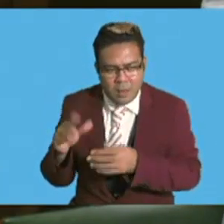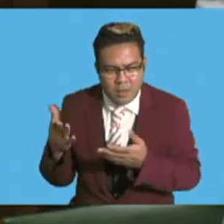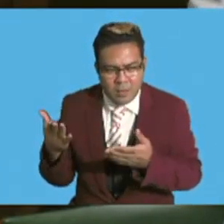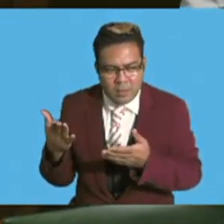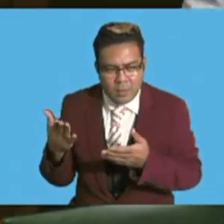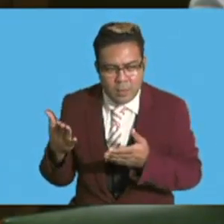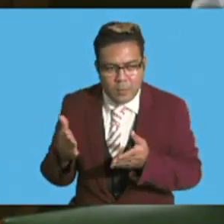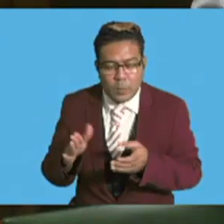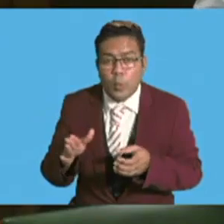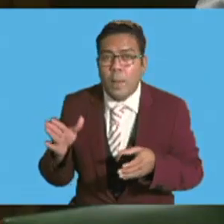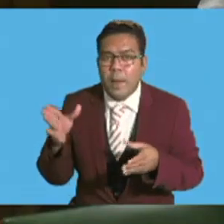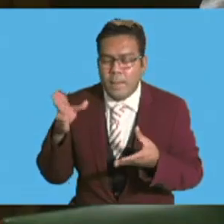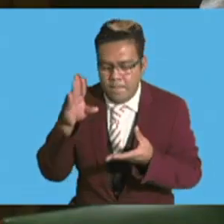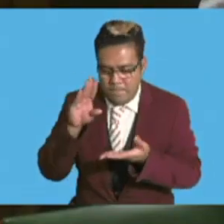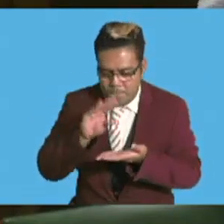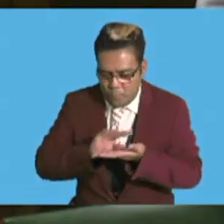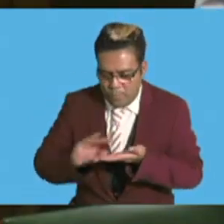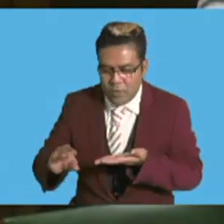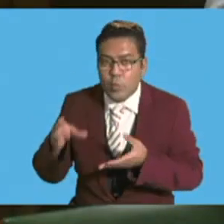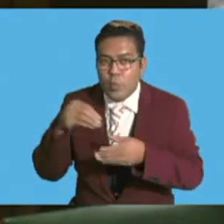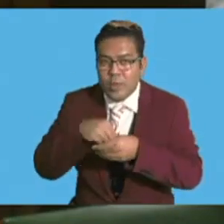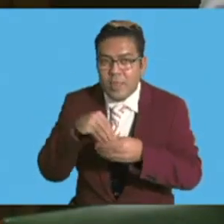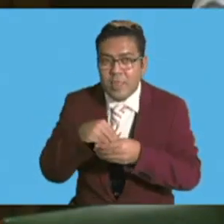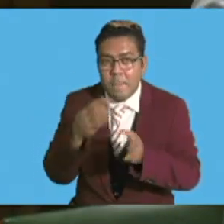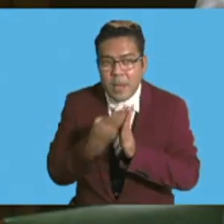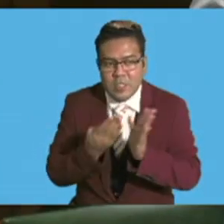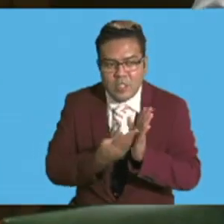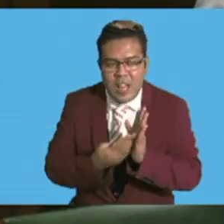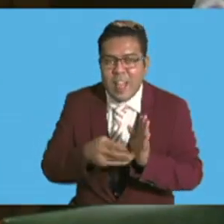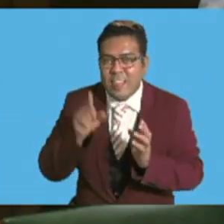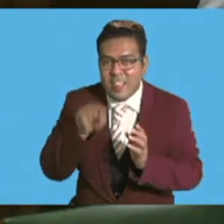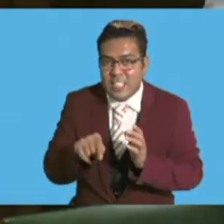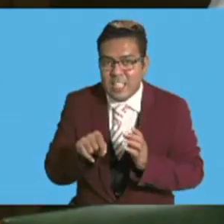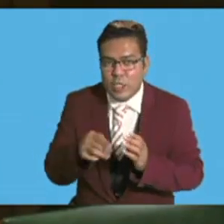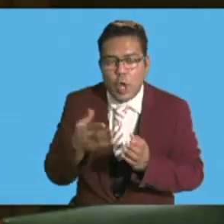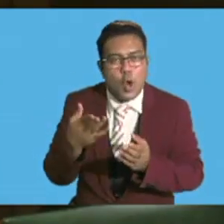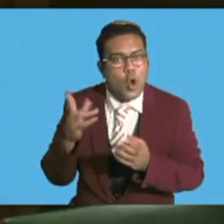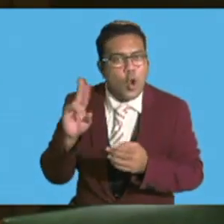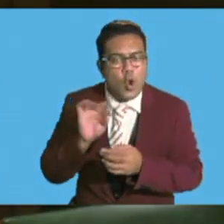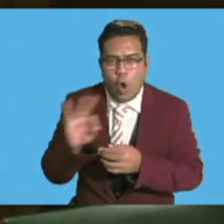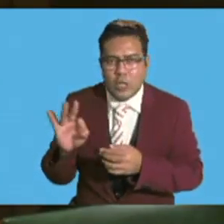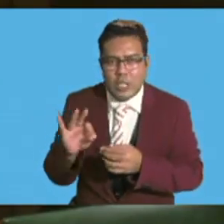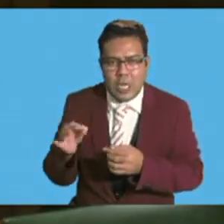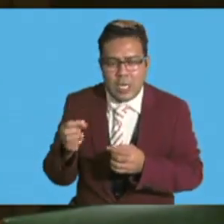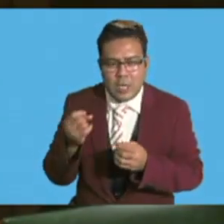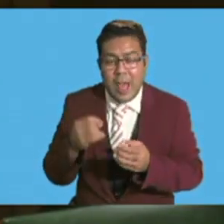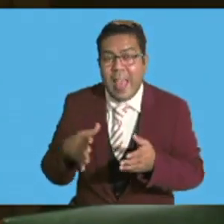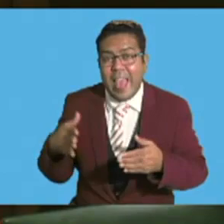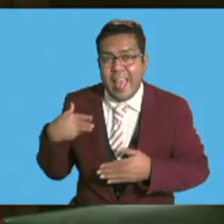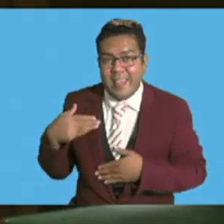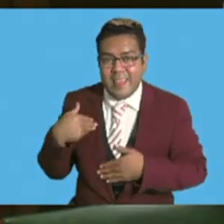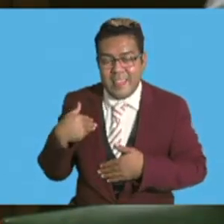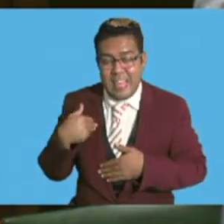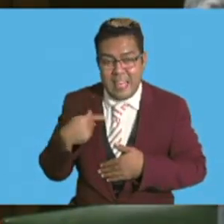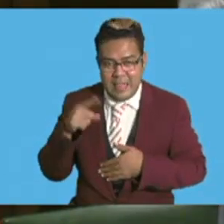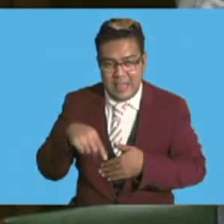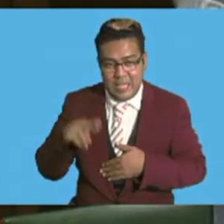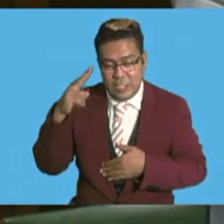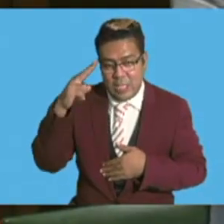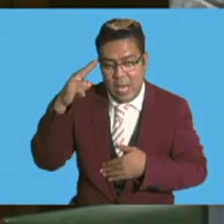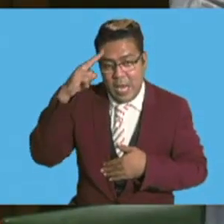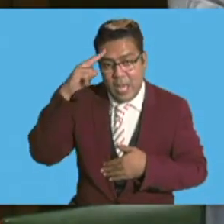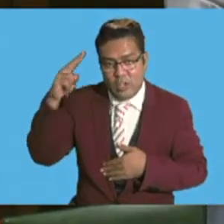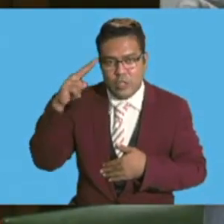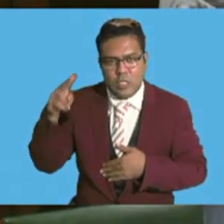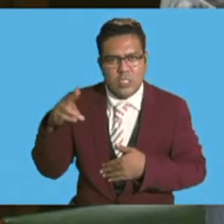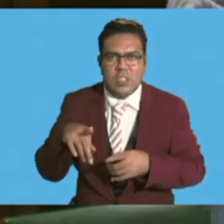made provisions within the budget to do this. But this is not an indication of health. Health in this nation is not indicated by a falling